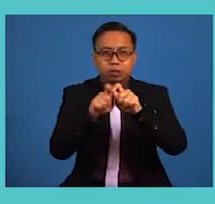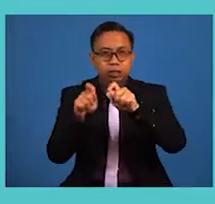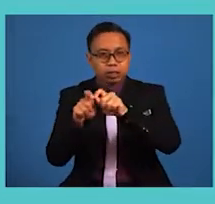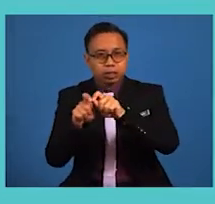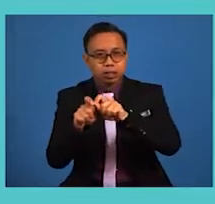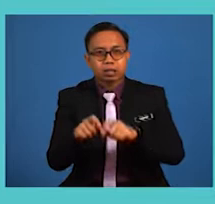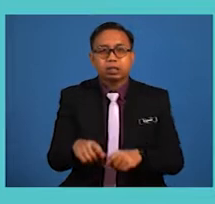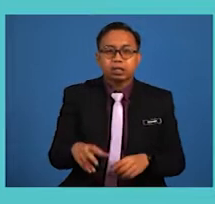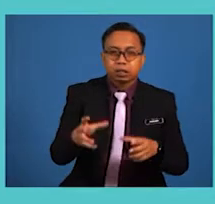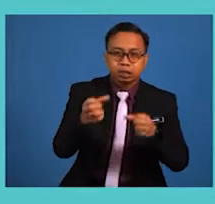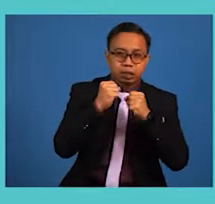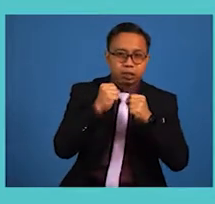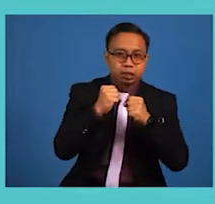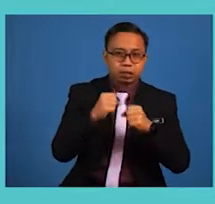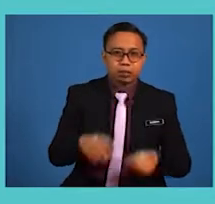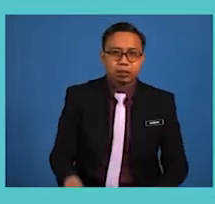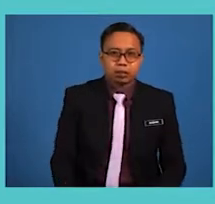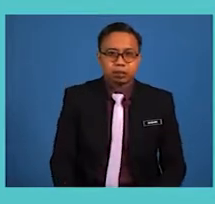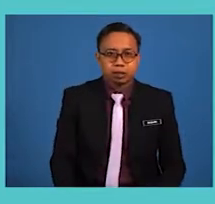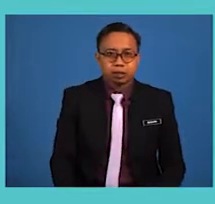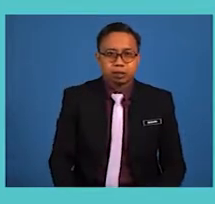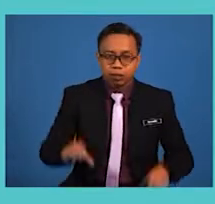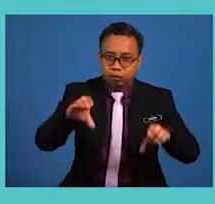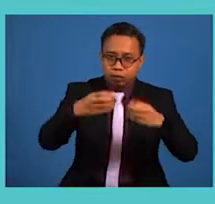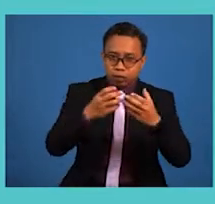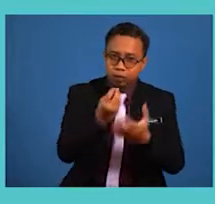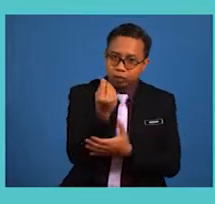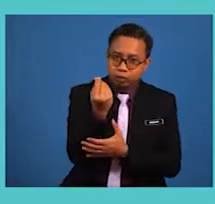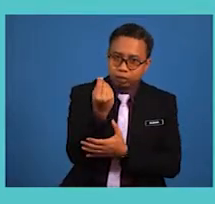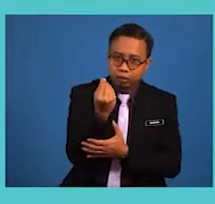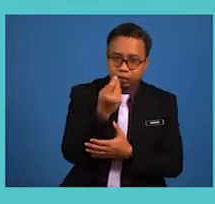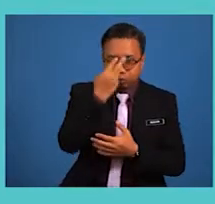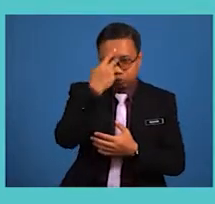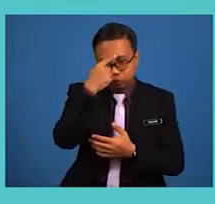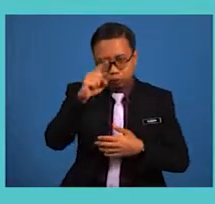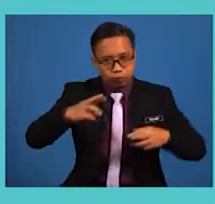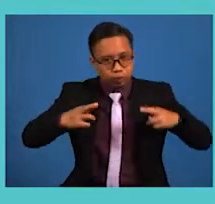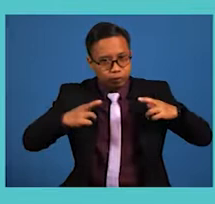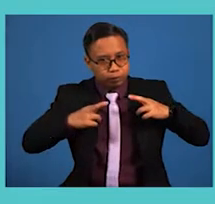business, to get married, to create wealth, and to prepare for retirement.